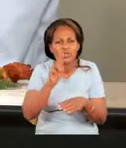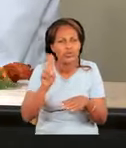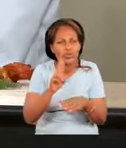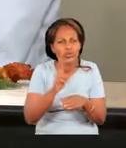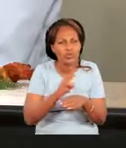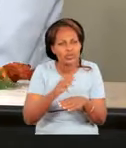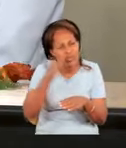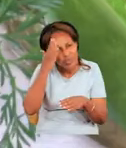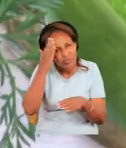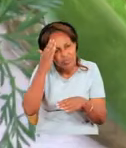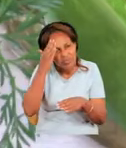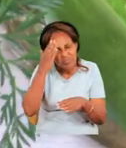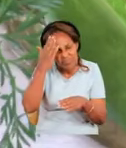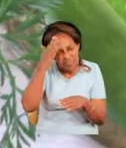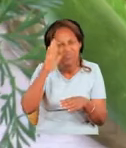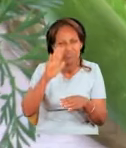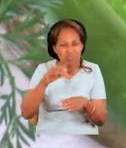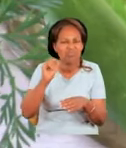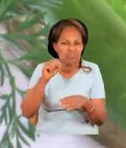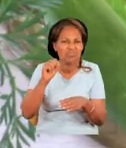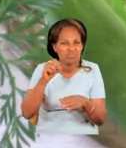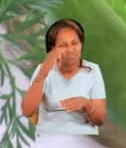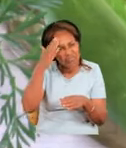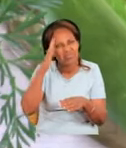You don't know? Okay, of course you don't know.